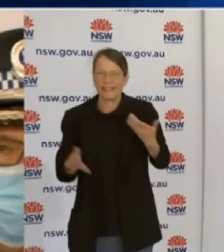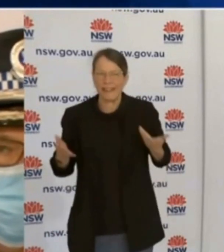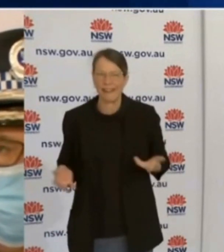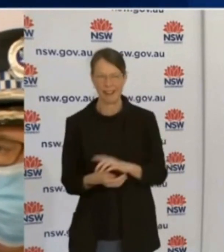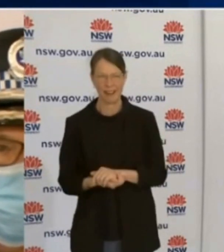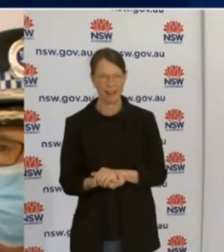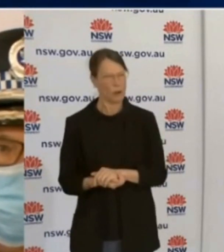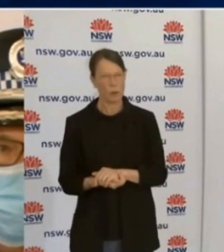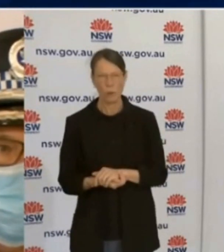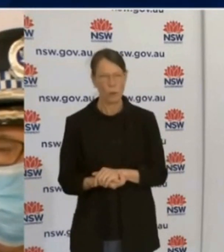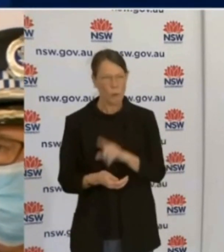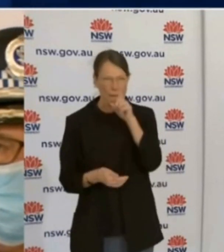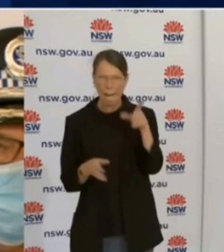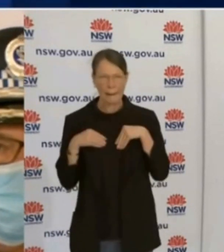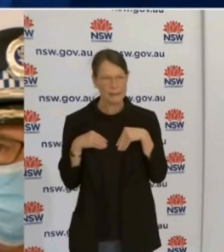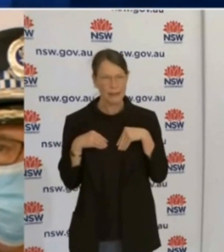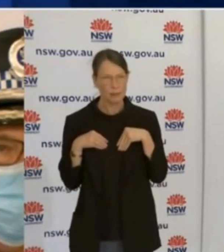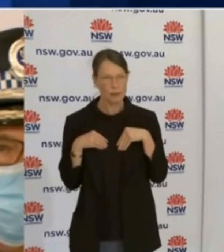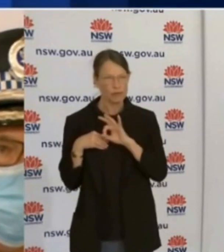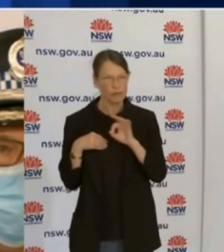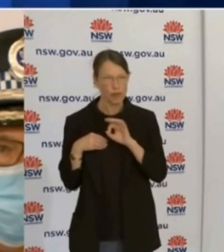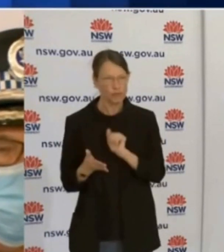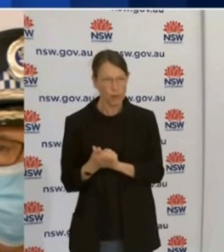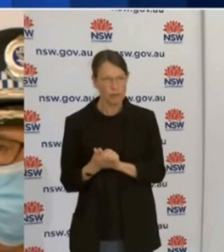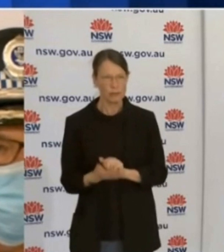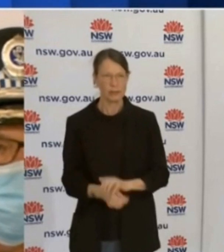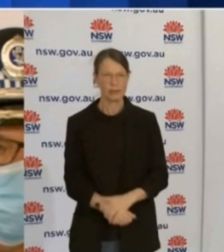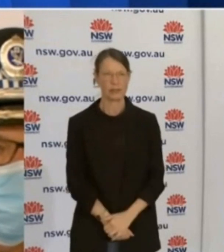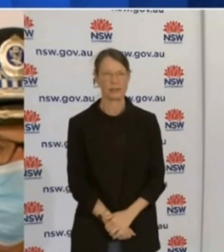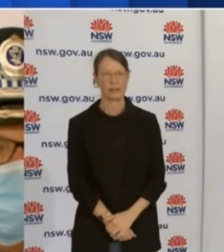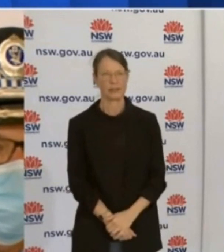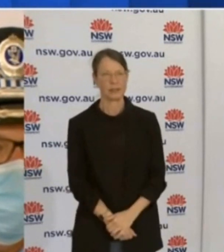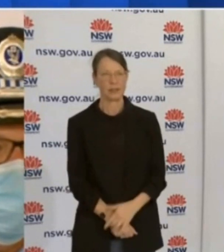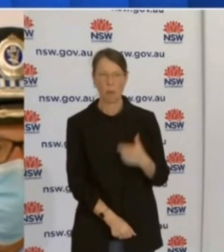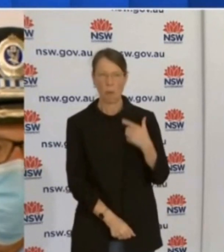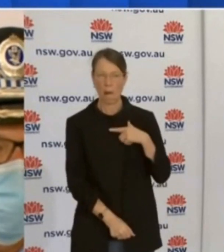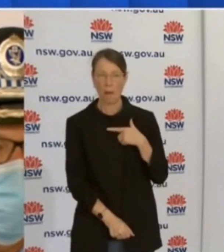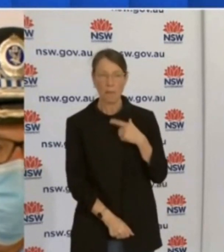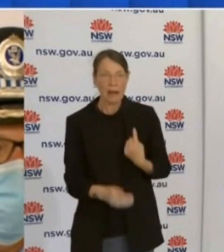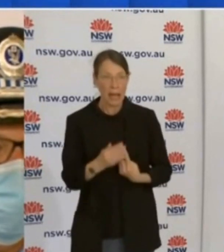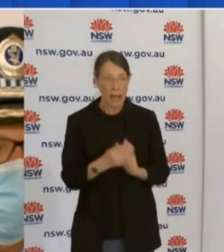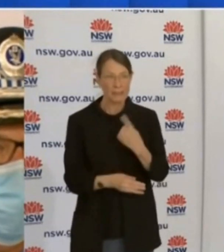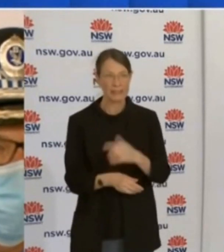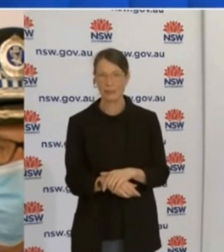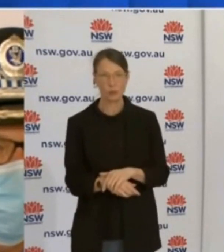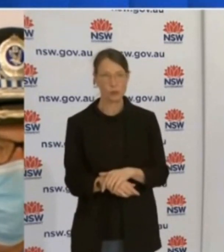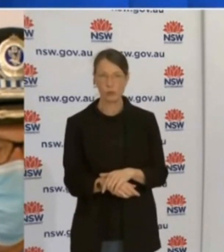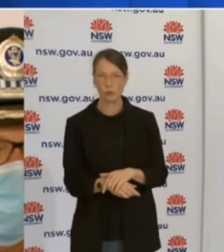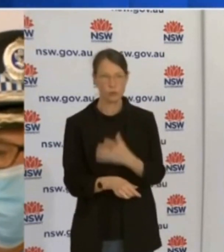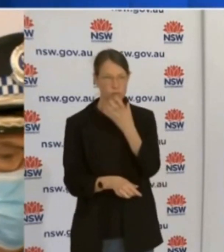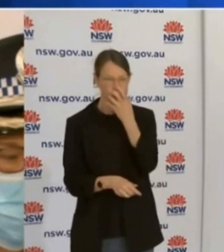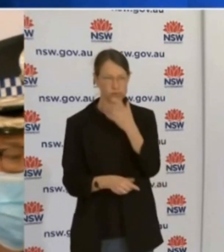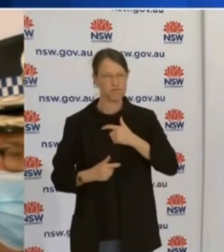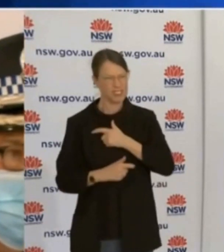just completely unacceptable. But that's the sort of thing we're getting, and it's enormously frustrating. I've got to say, I